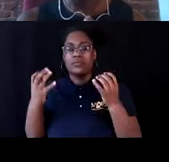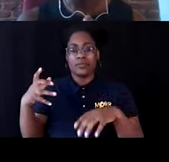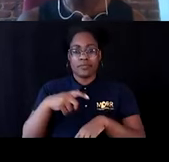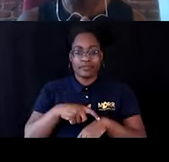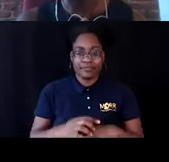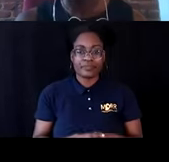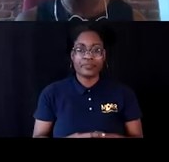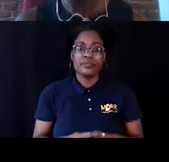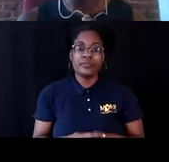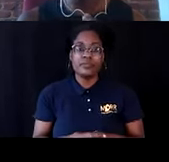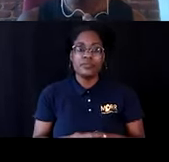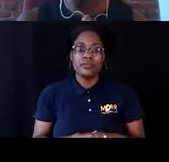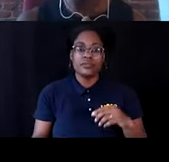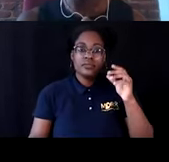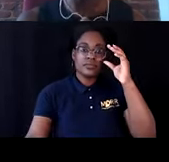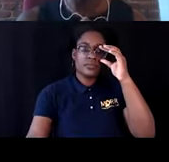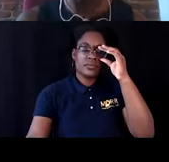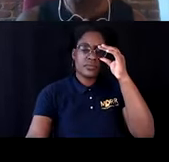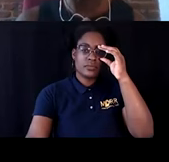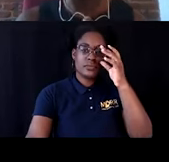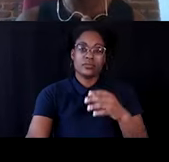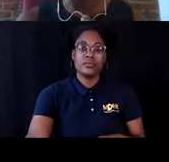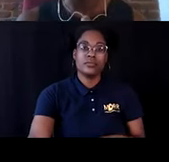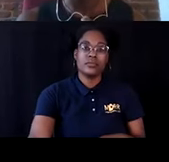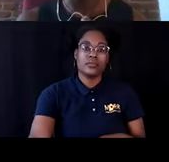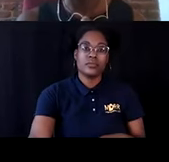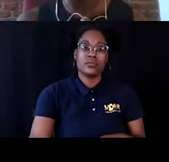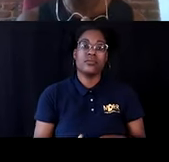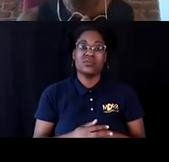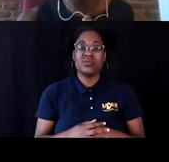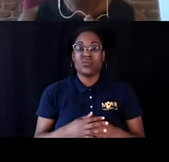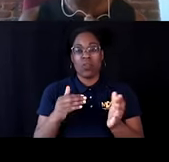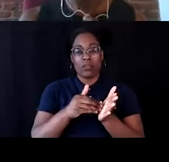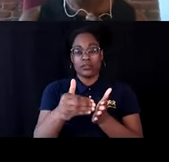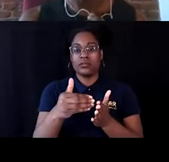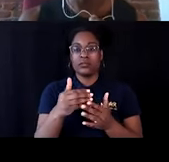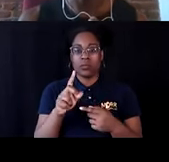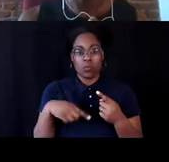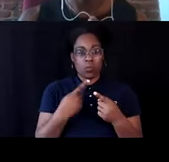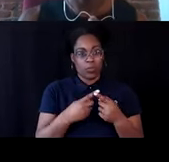tribe, and then later would come and say, we actually want this land, you all need to move again.